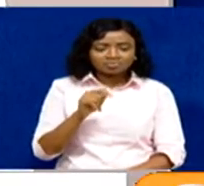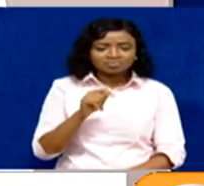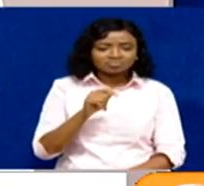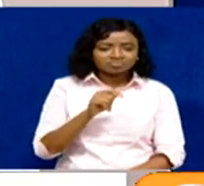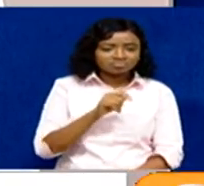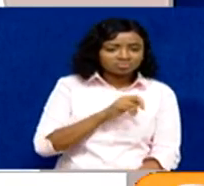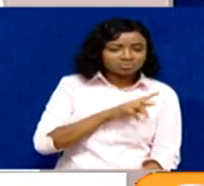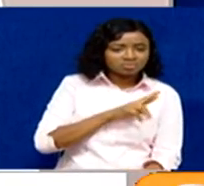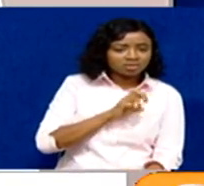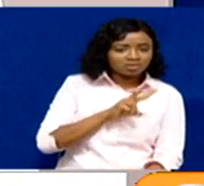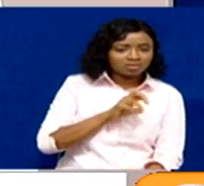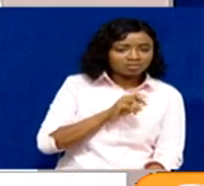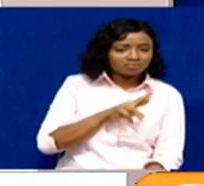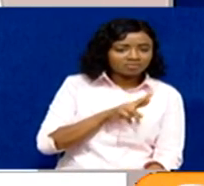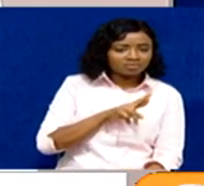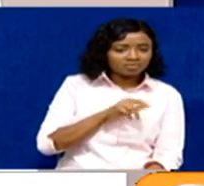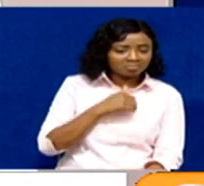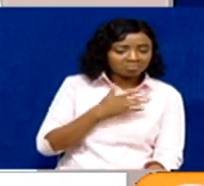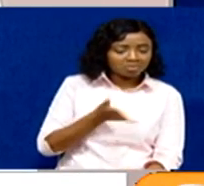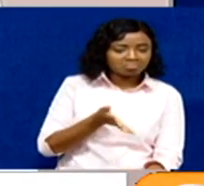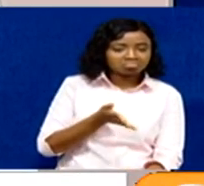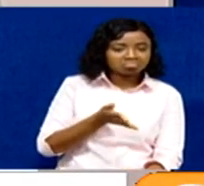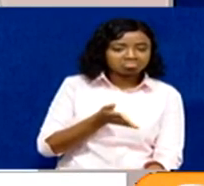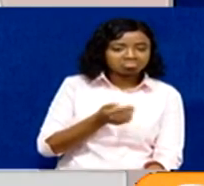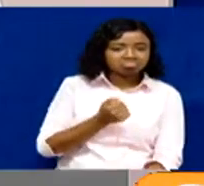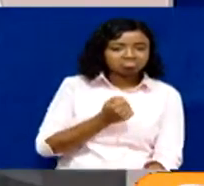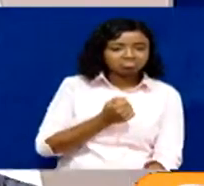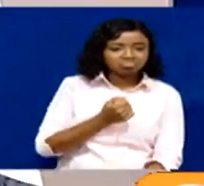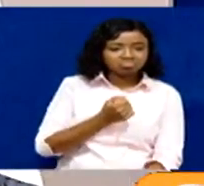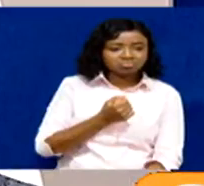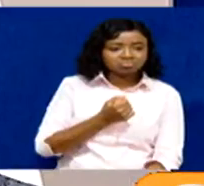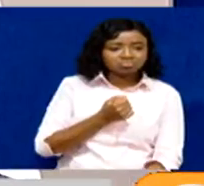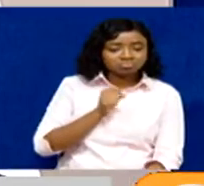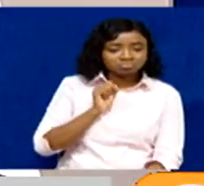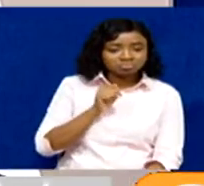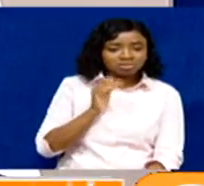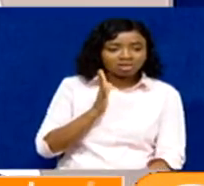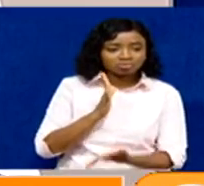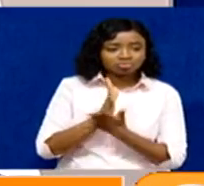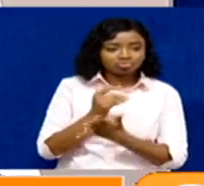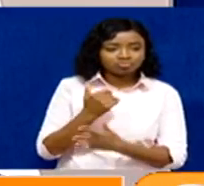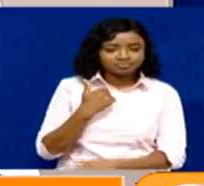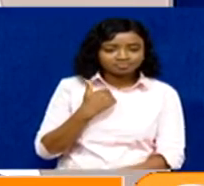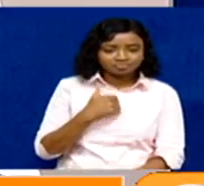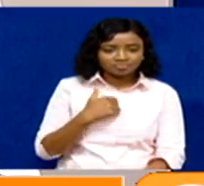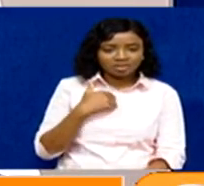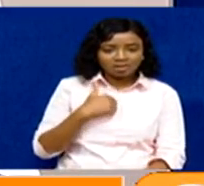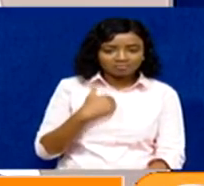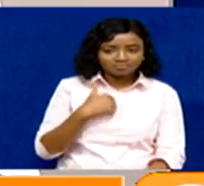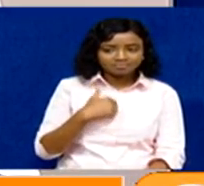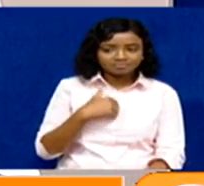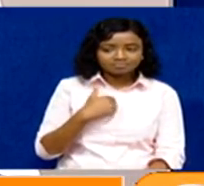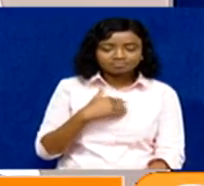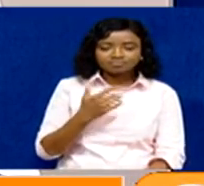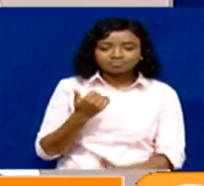me on this Monday Report. Yes, I did go through a minor